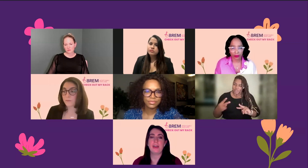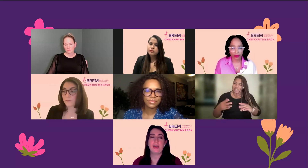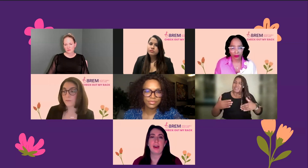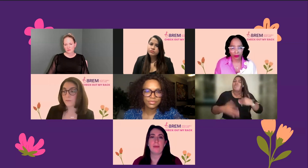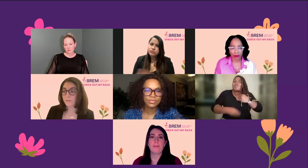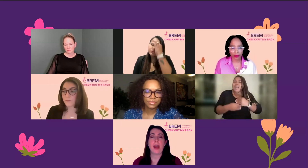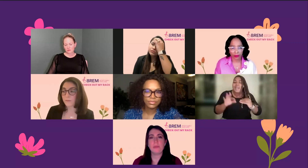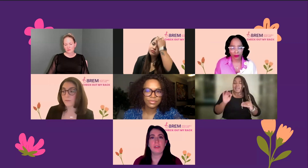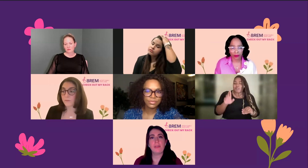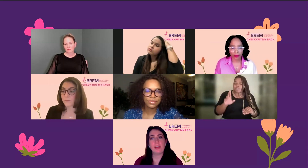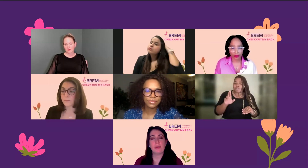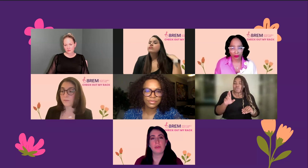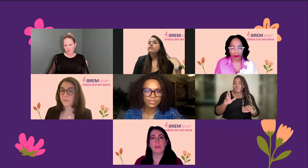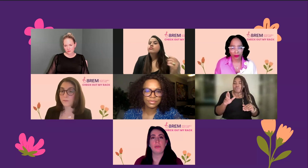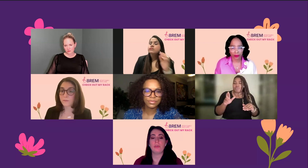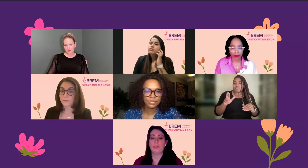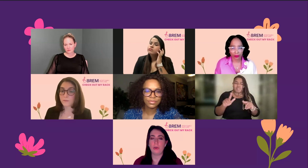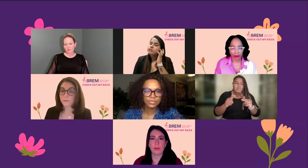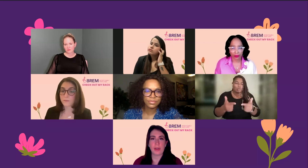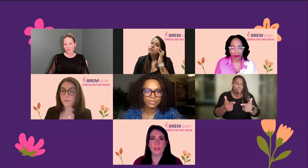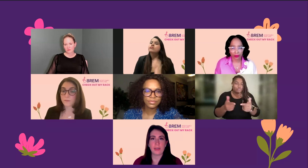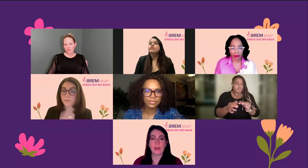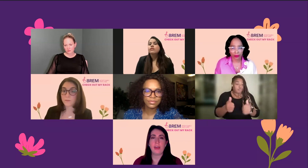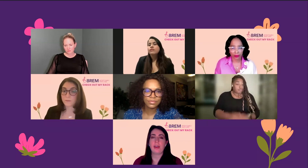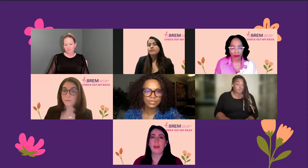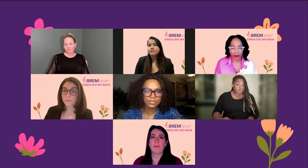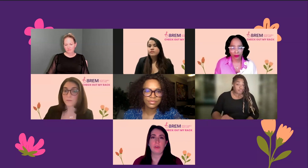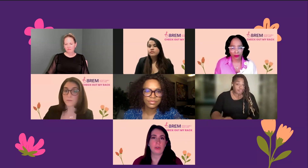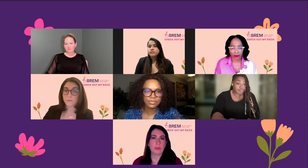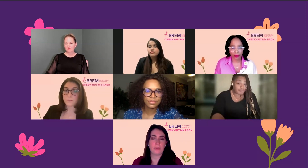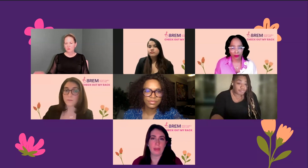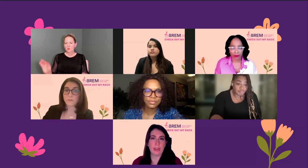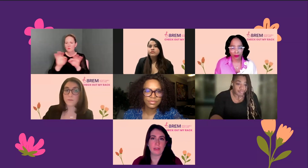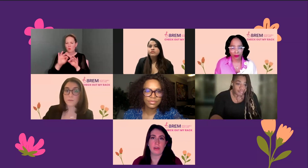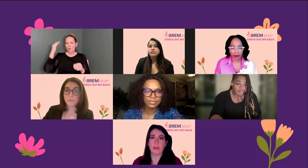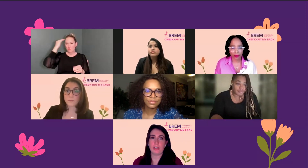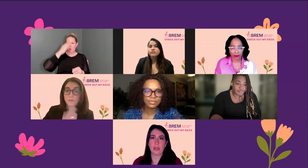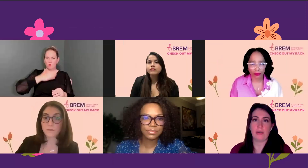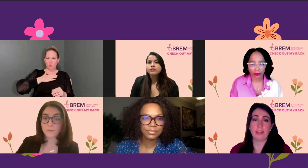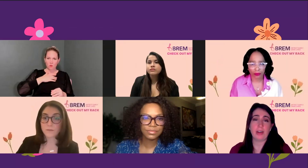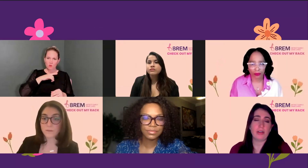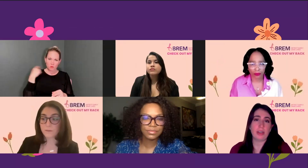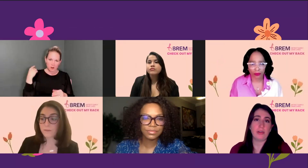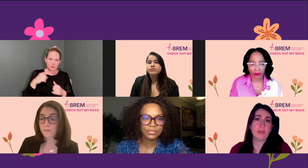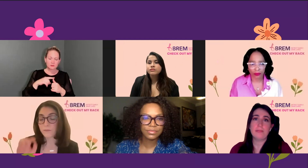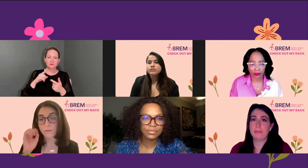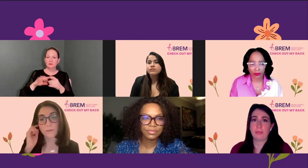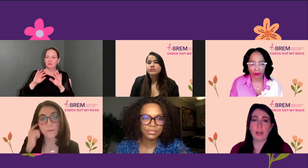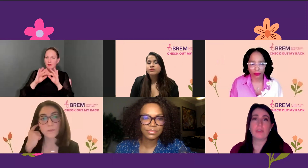tremendous options available to know your risk, know your family history, know your genetic risk, and